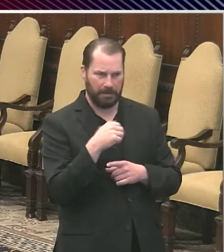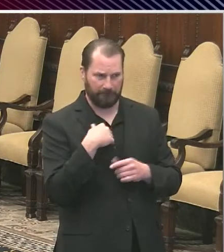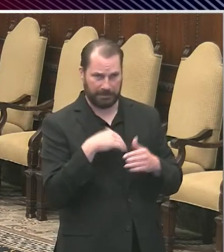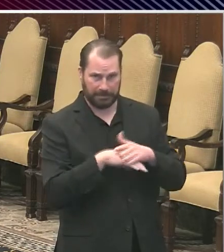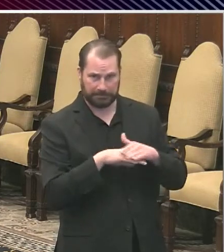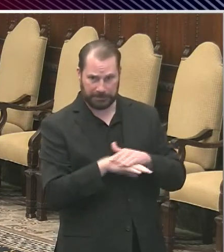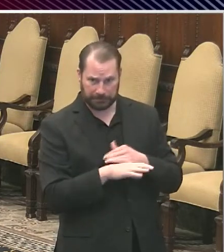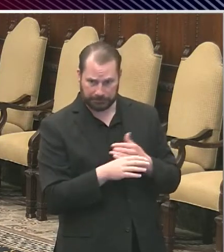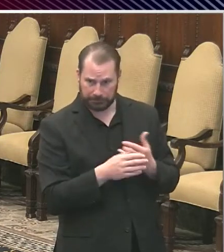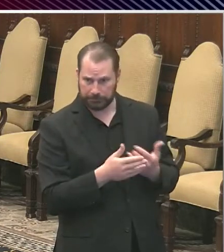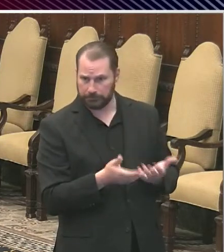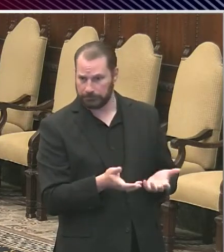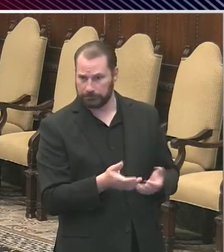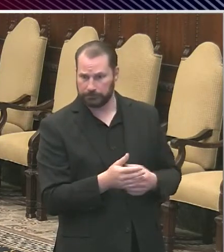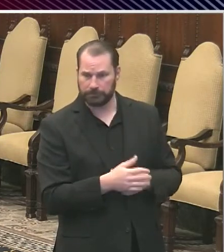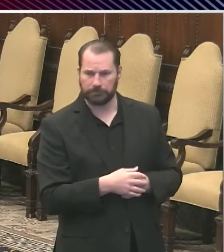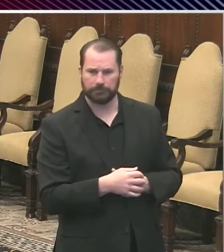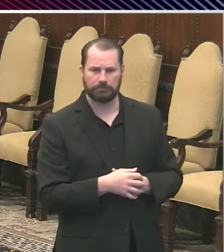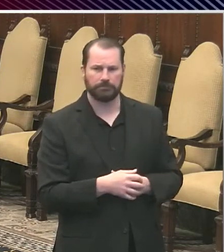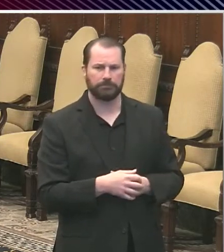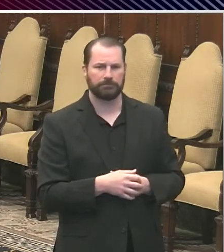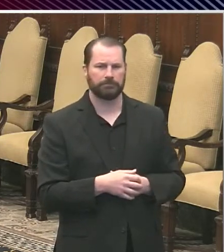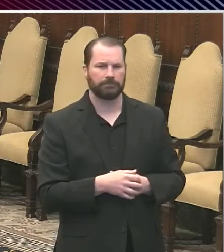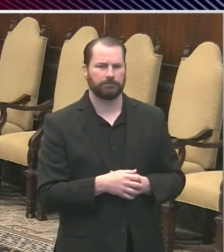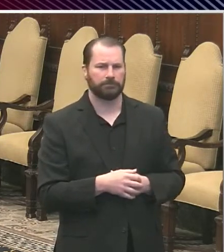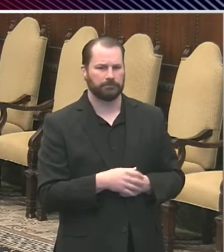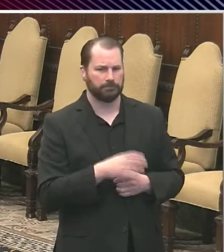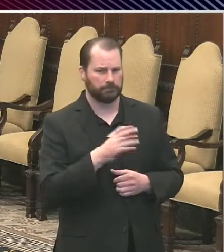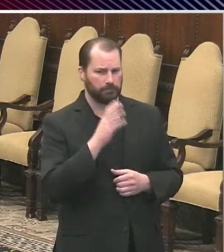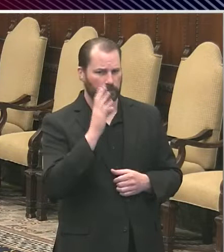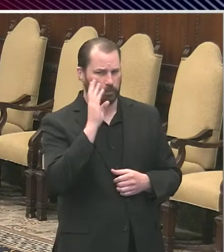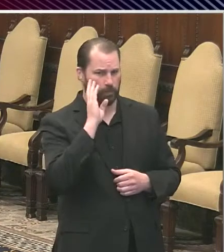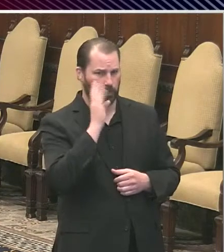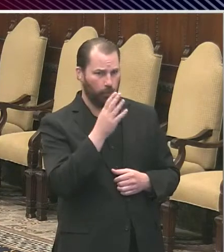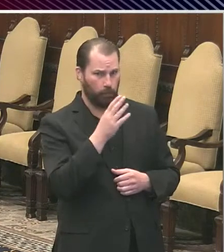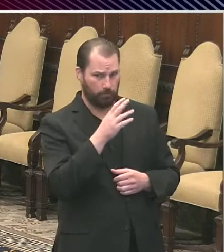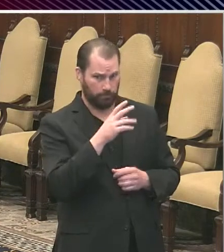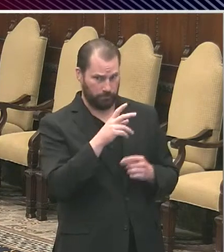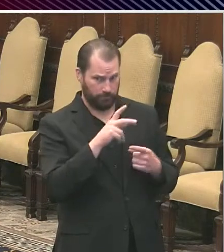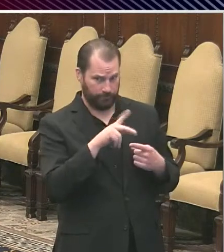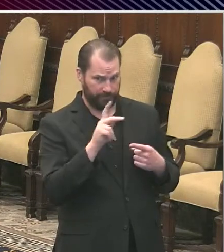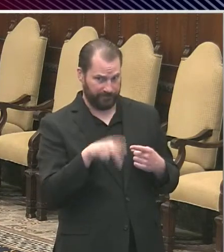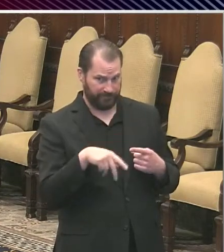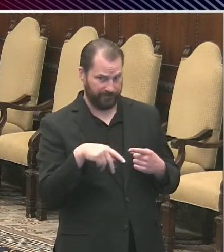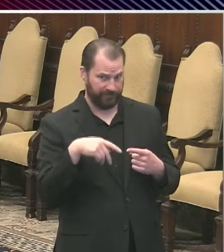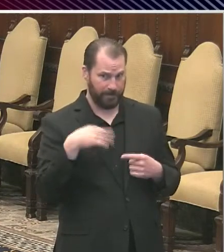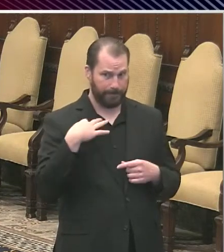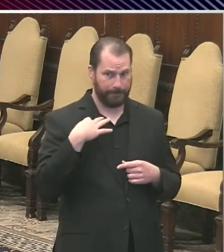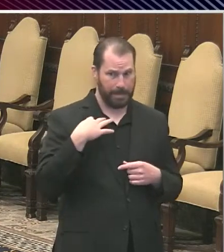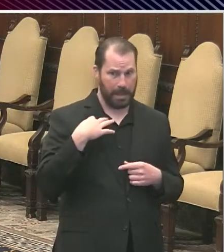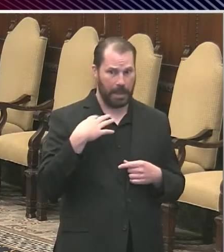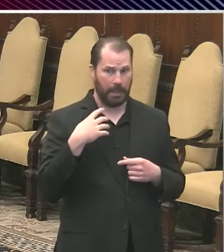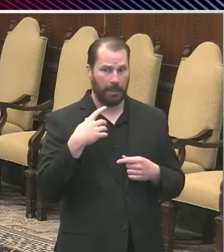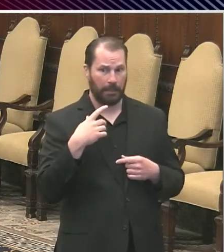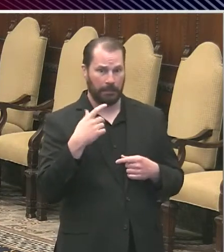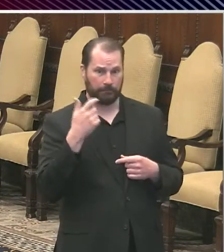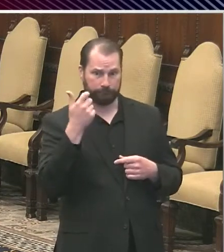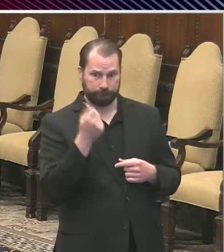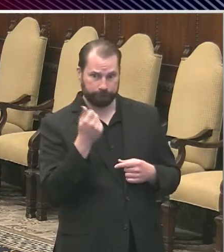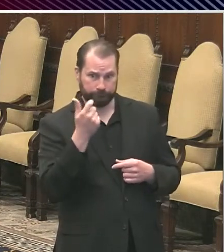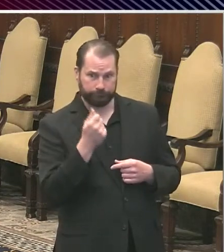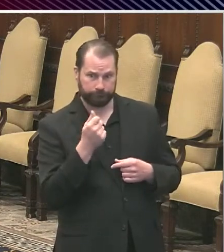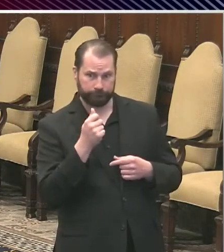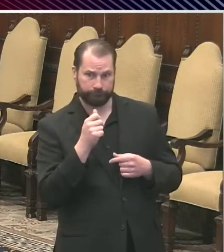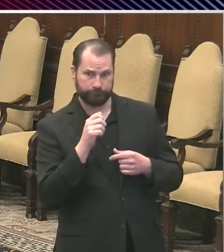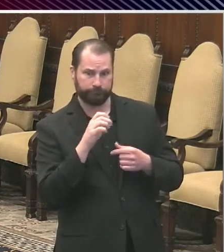any plan for the city to apply for FEMA grants regarding homelessness? I understand there are